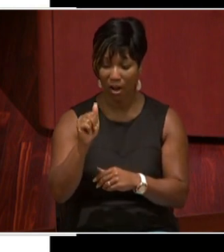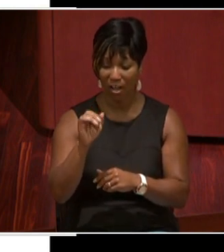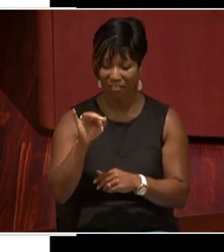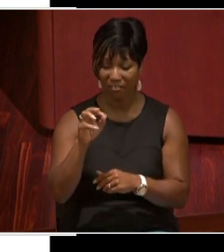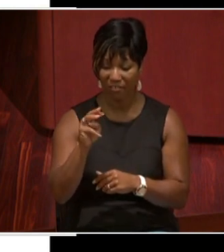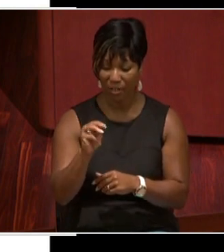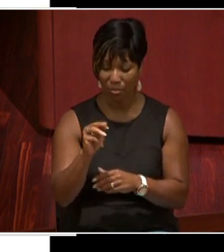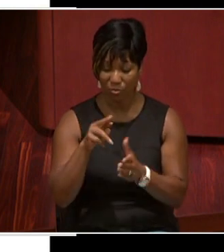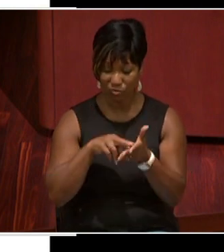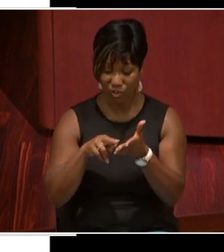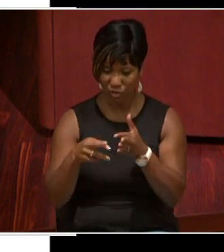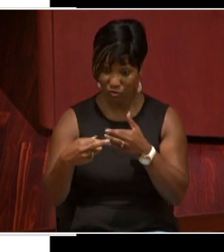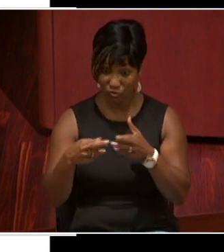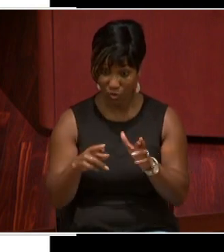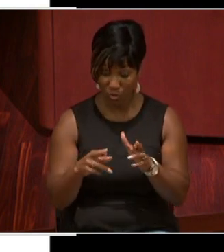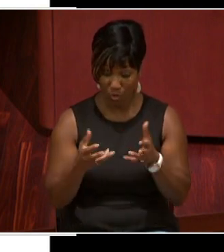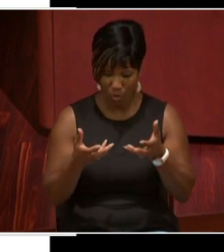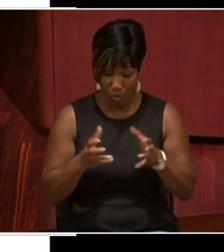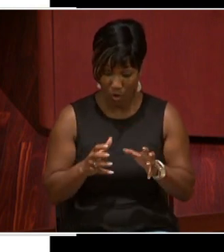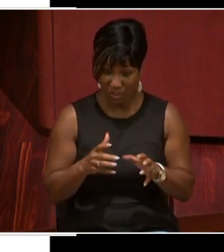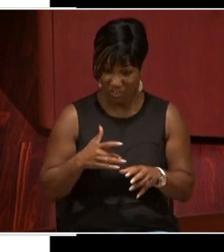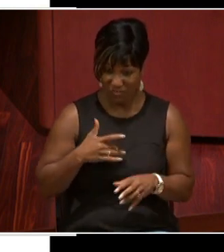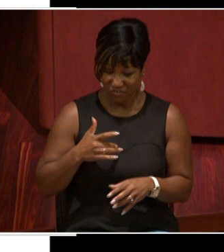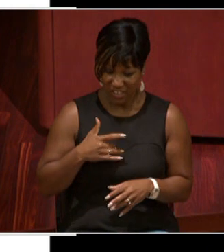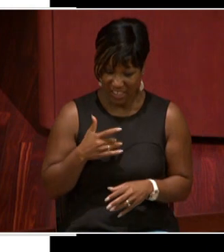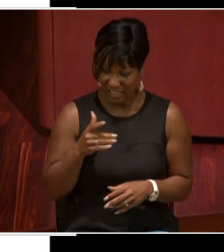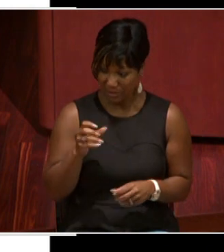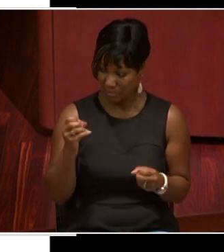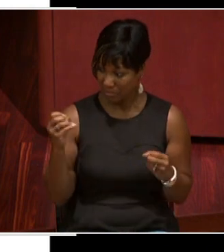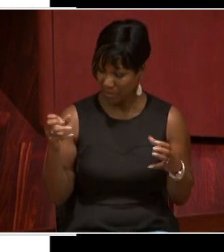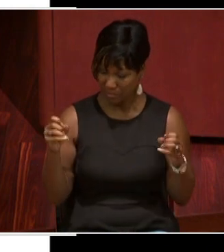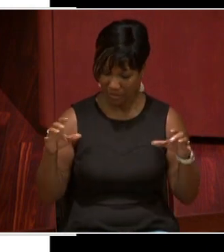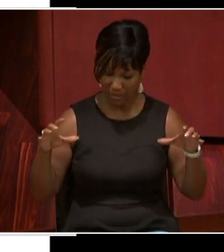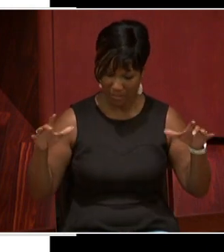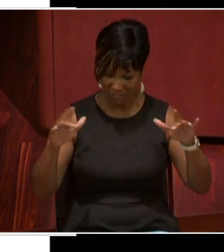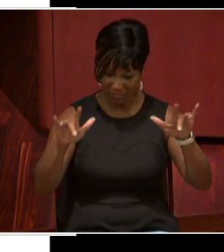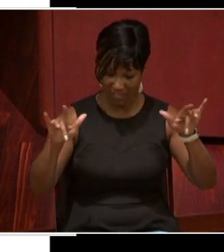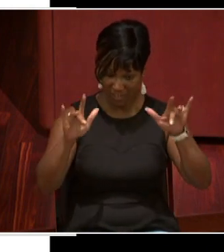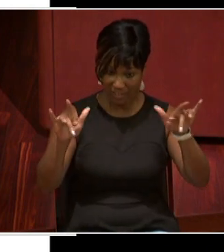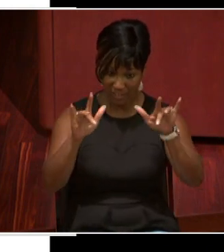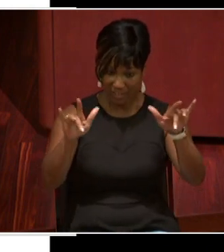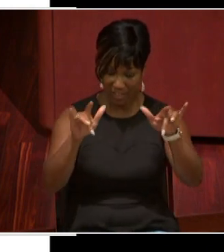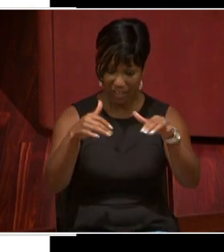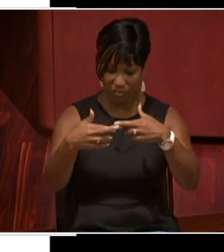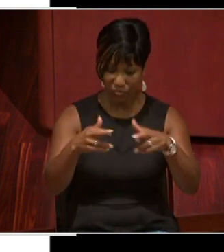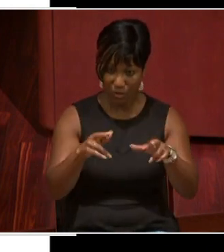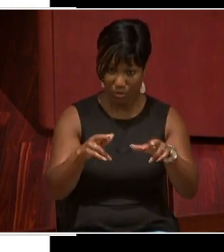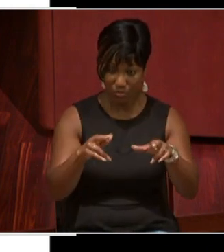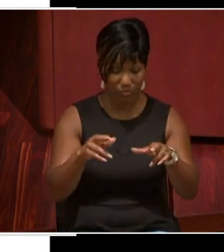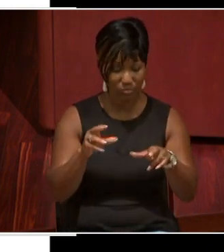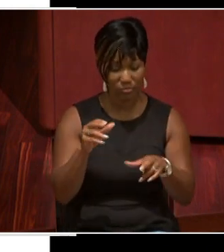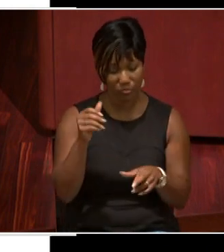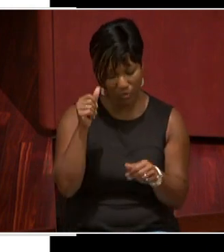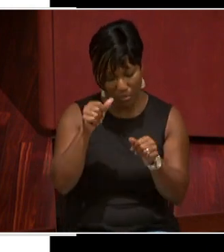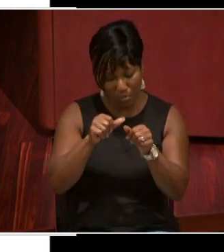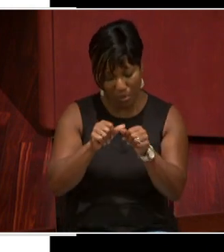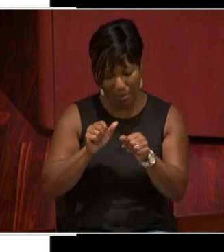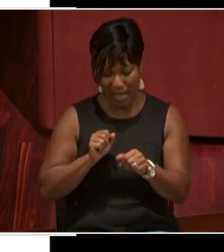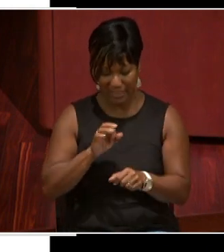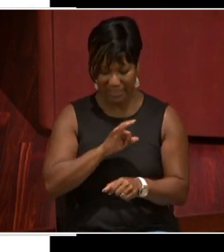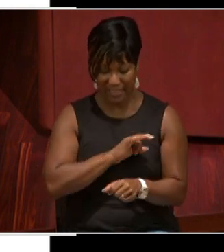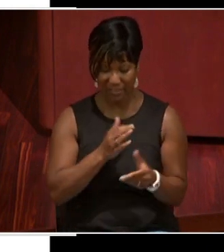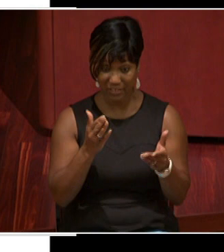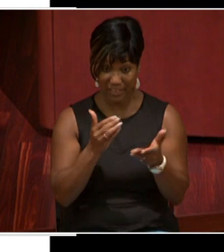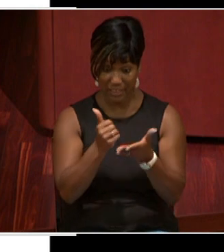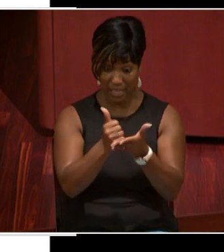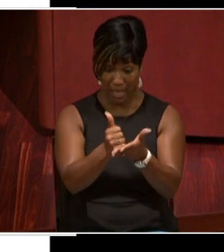to feel like you are surrounded by a sea of microfilm. So the first thing to keep in mind is that our staff is always here to help you. If you have